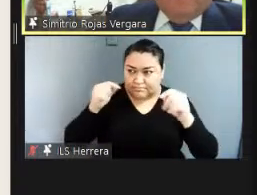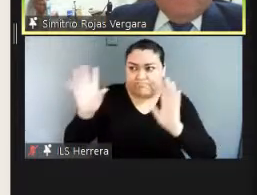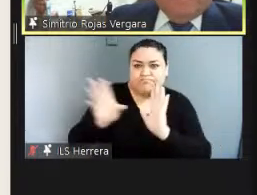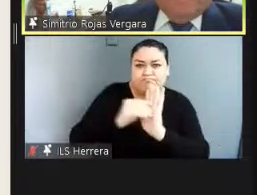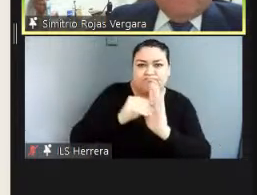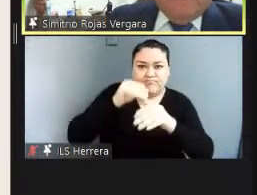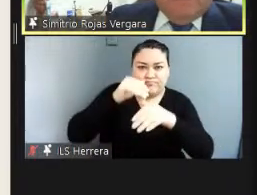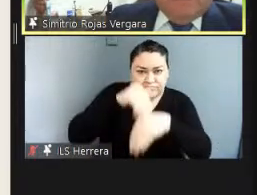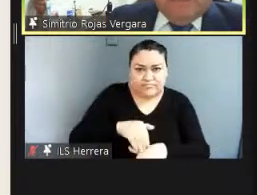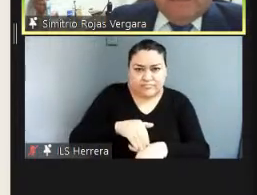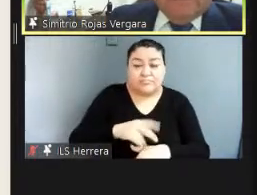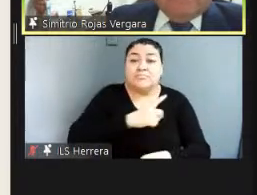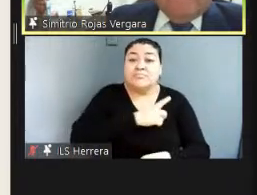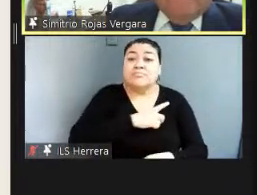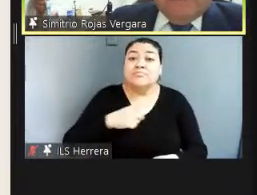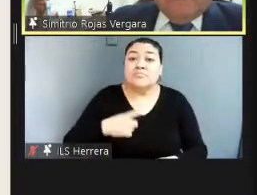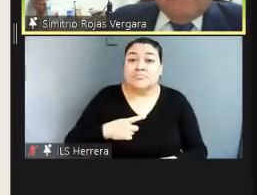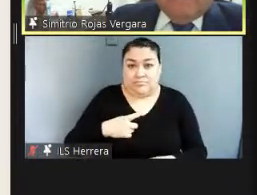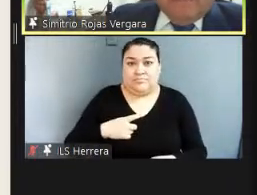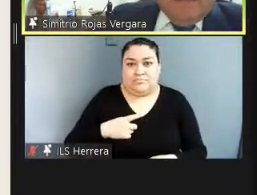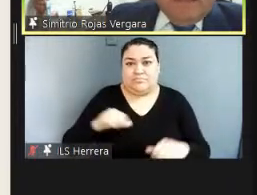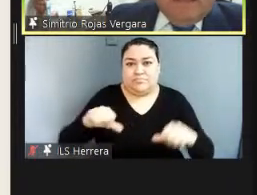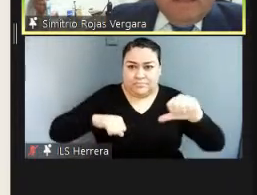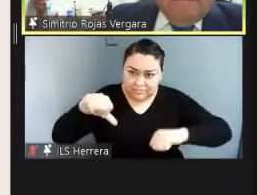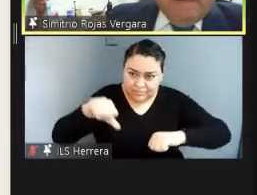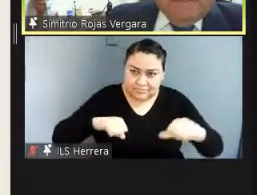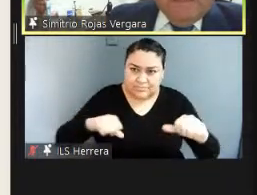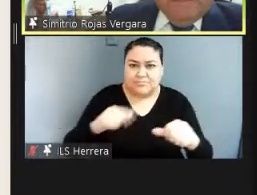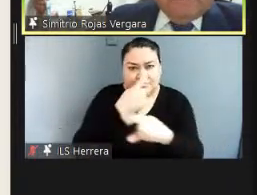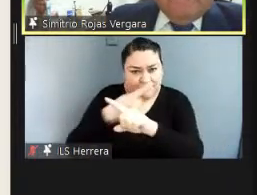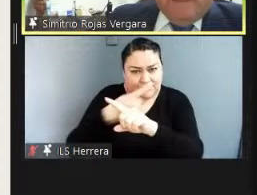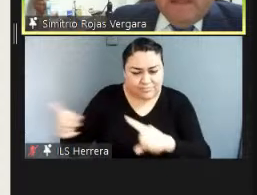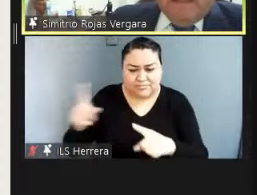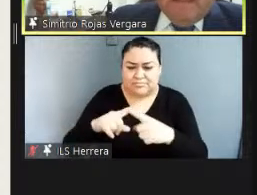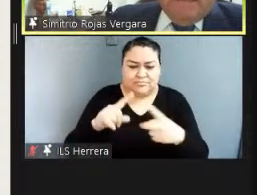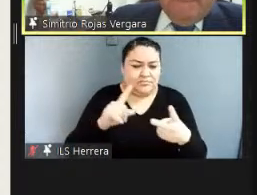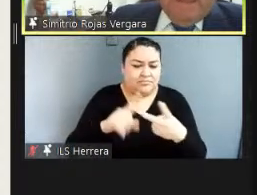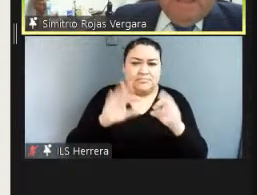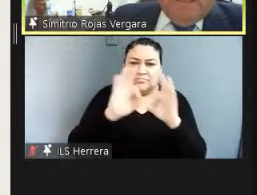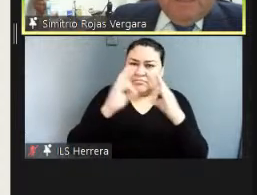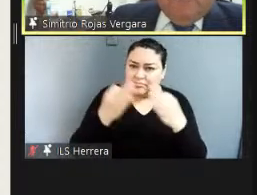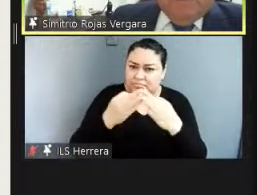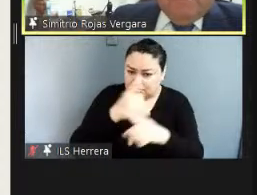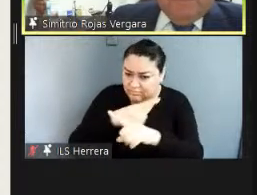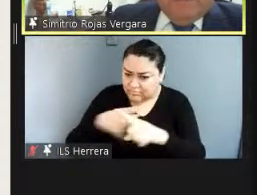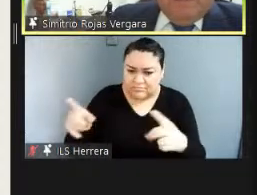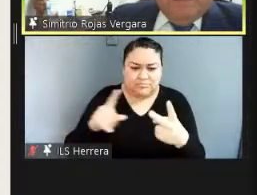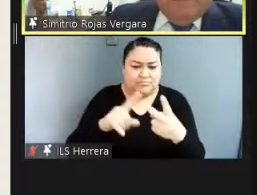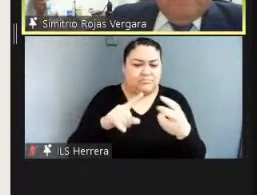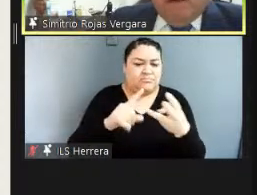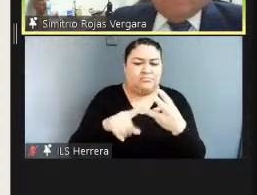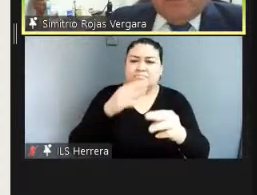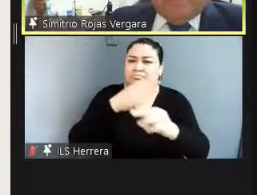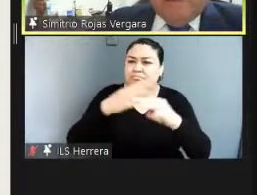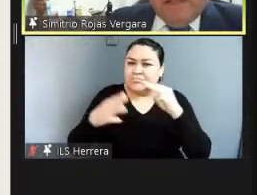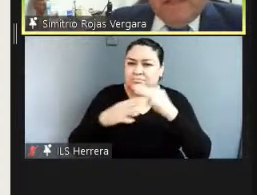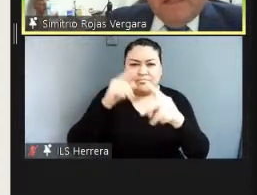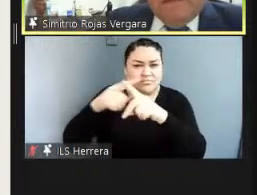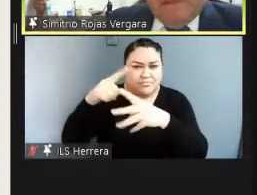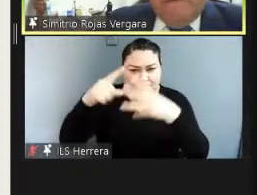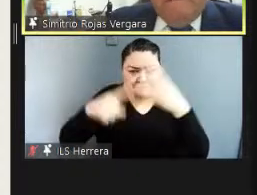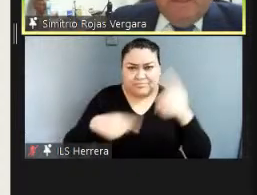focuses on the graduate profile involves different important and technical activities, different types of